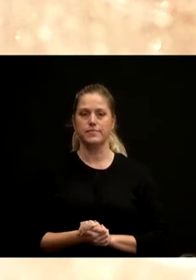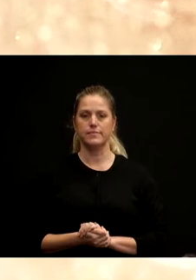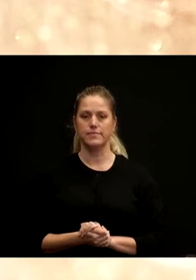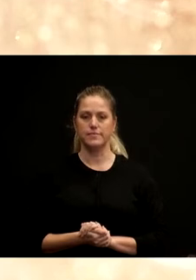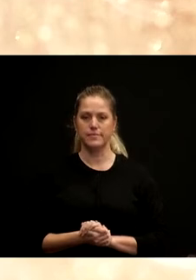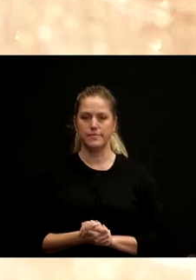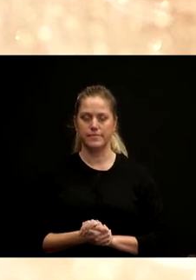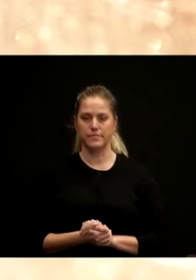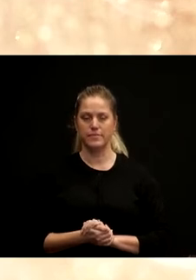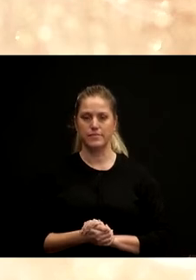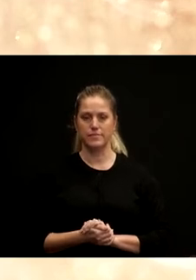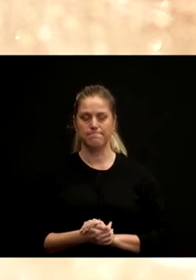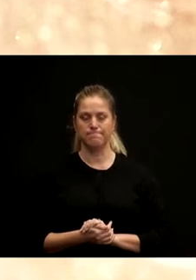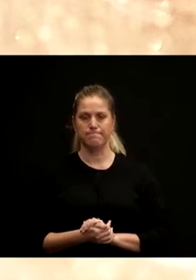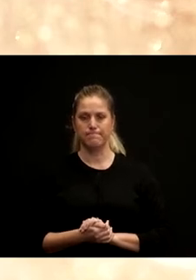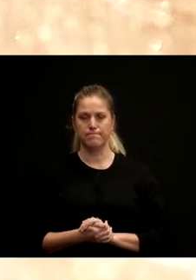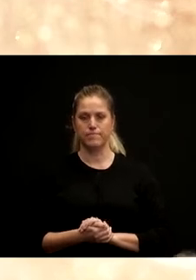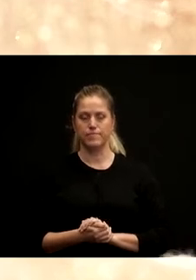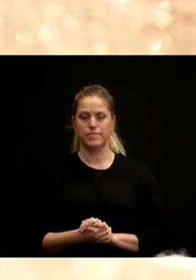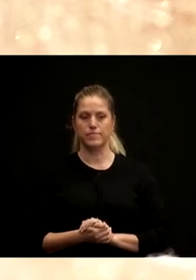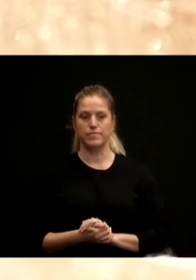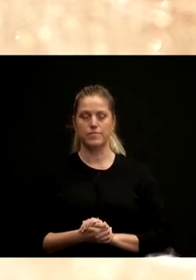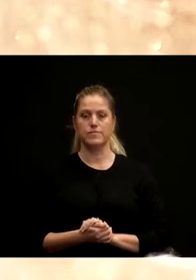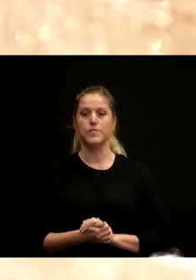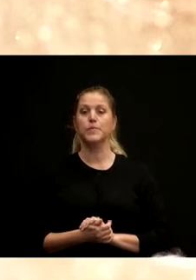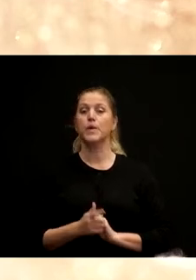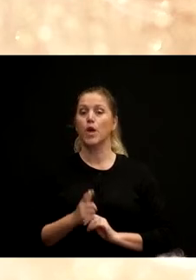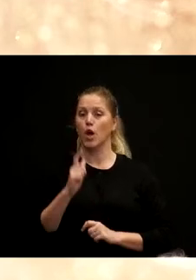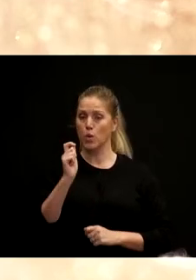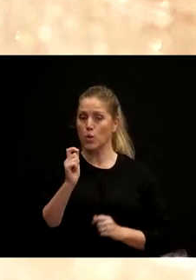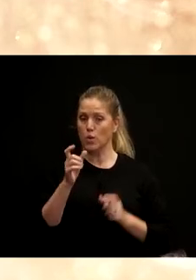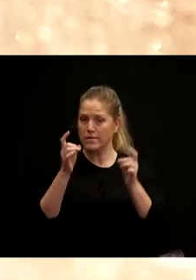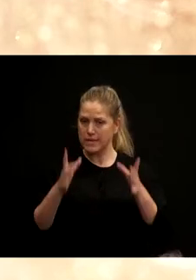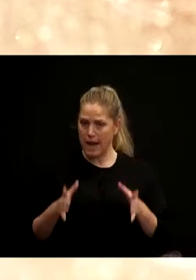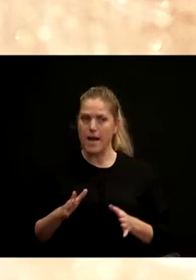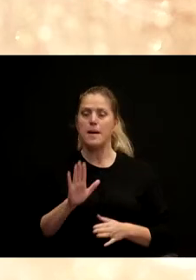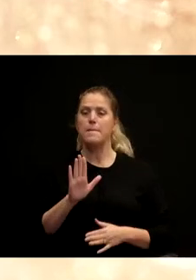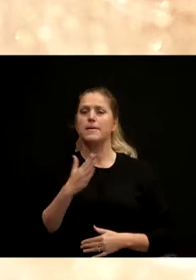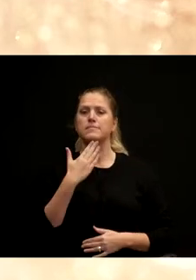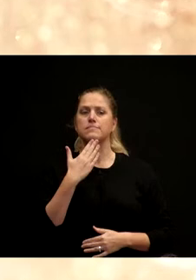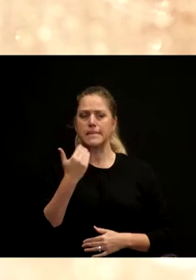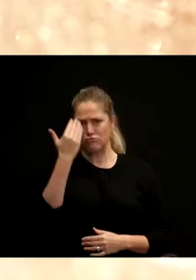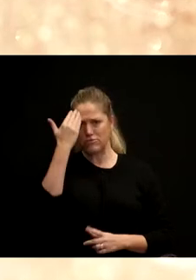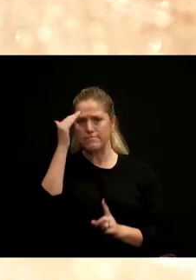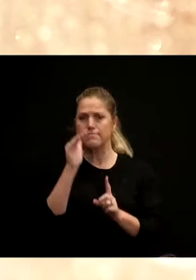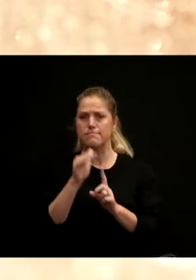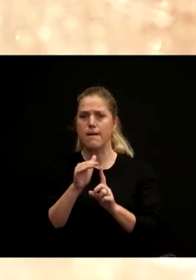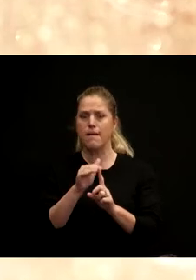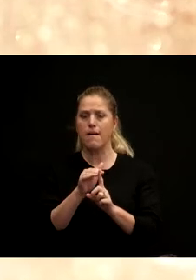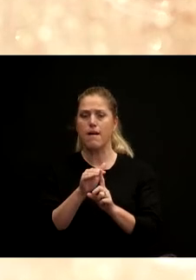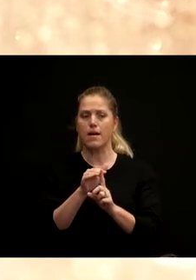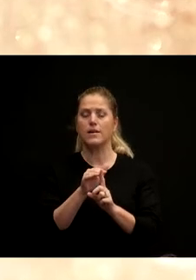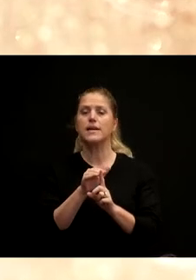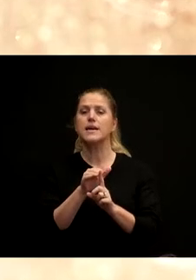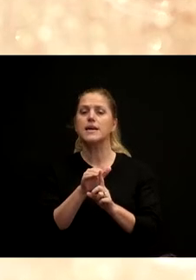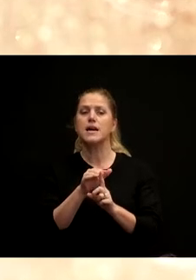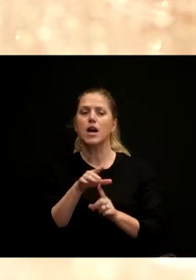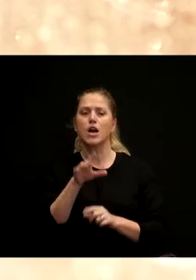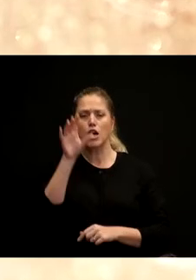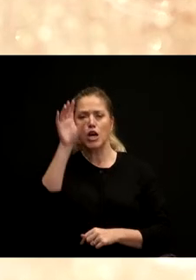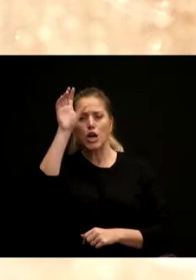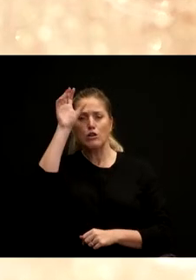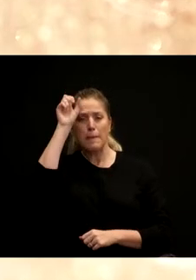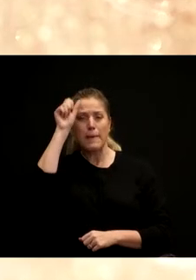Before we commence, can I remind members of the caution raised yesterday morning